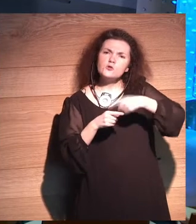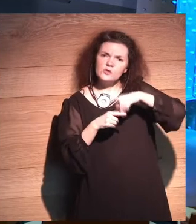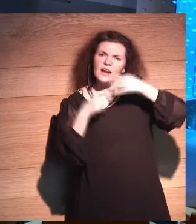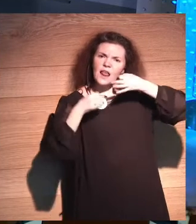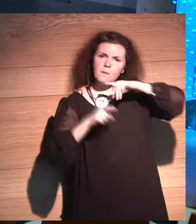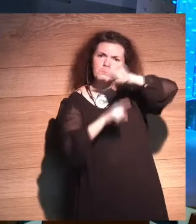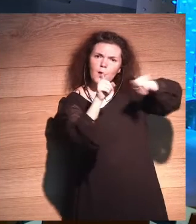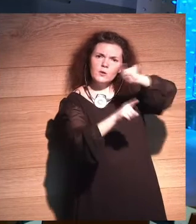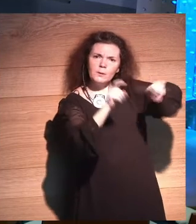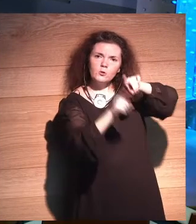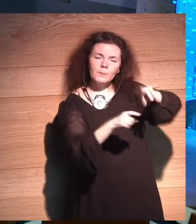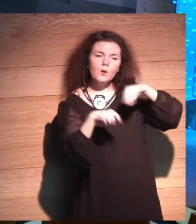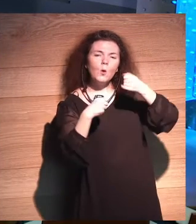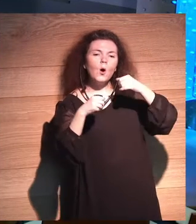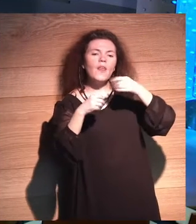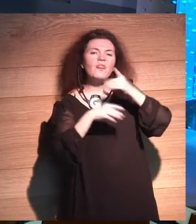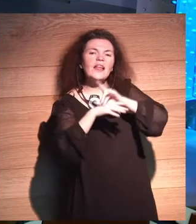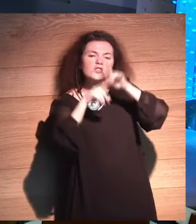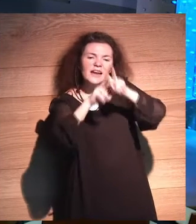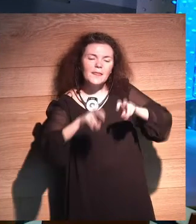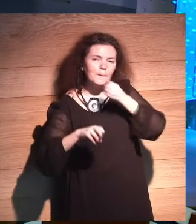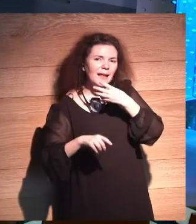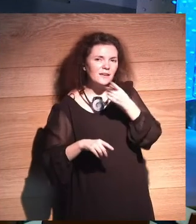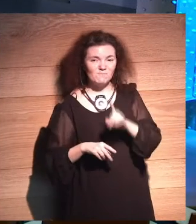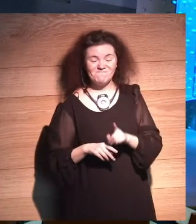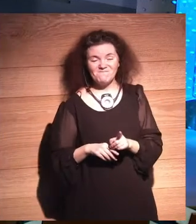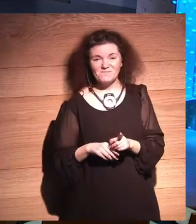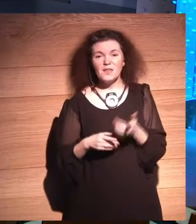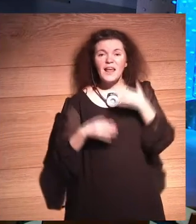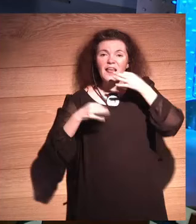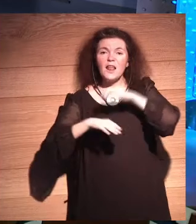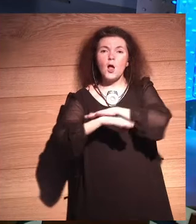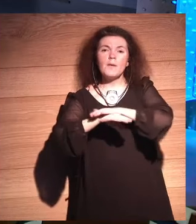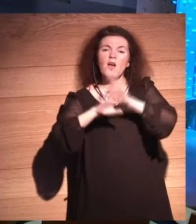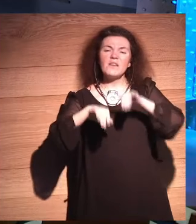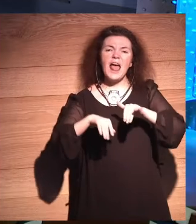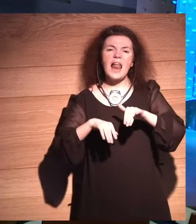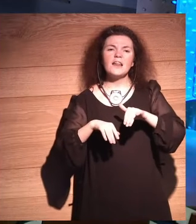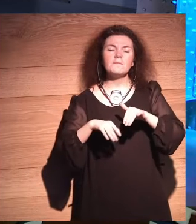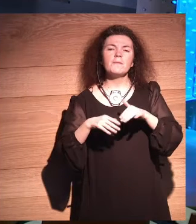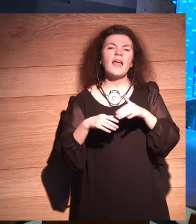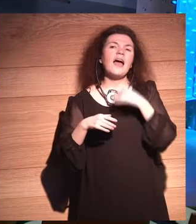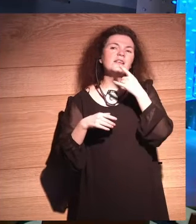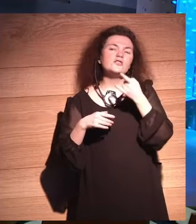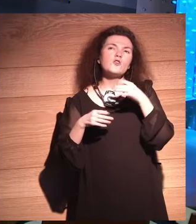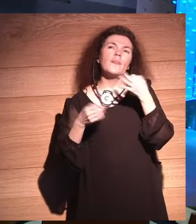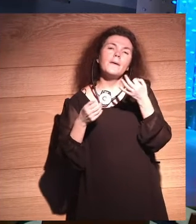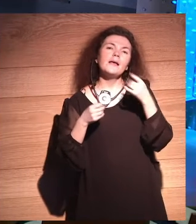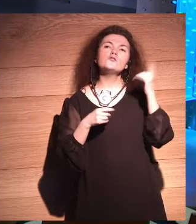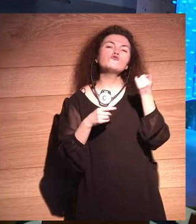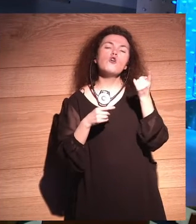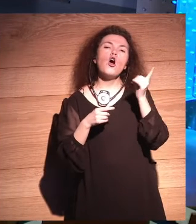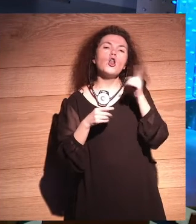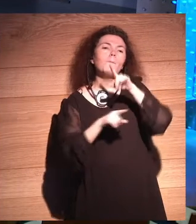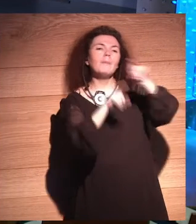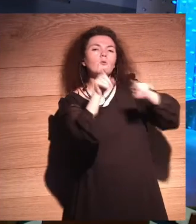So the new Danish government decided that we actually need to retool how we do this, and to not only ask people, but to use data in